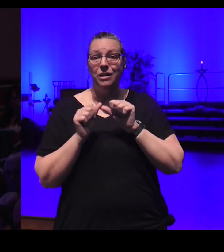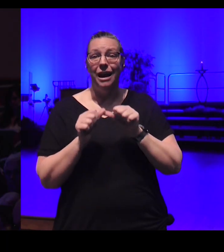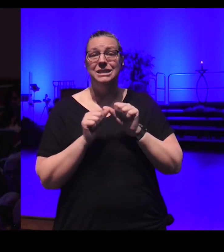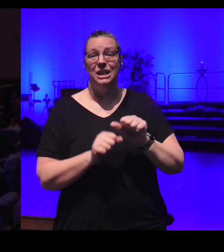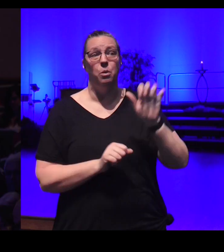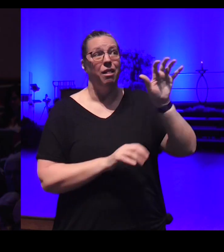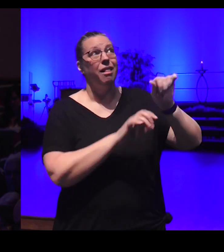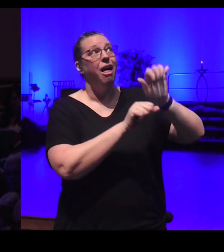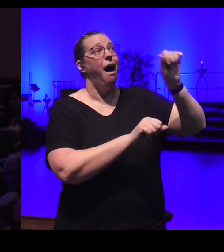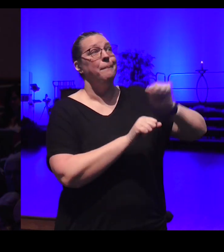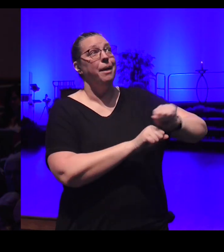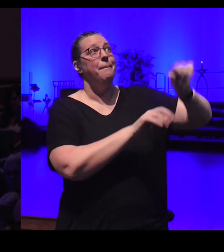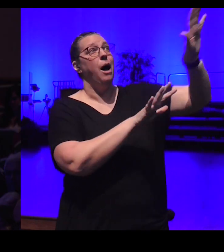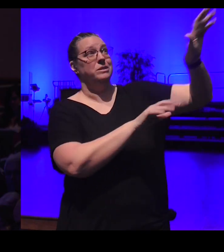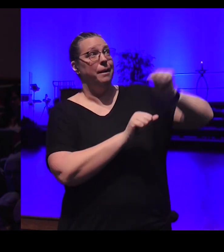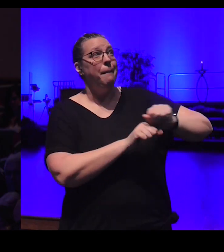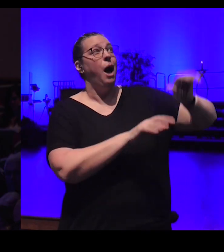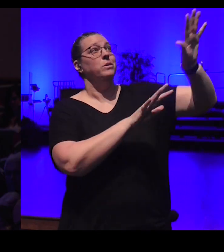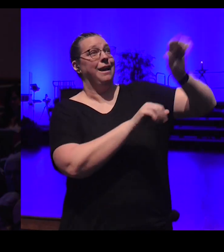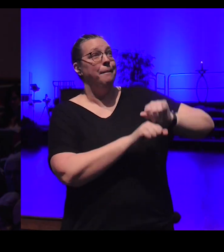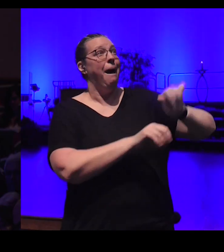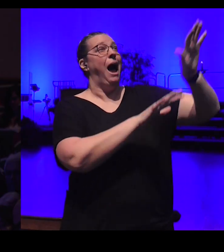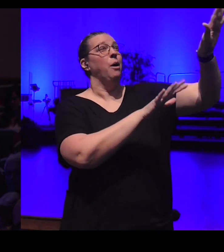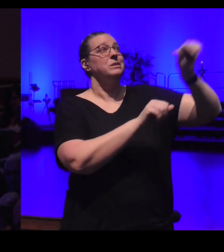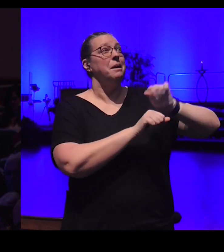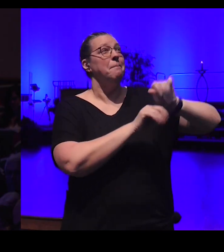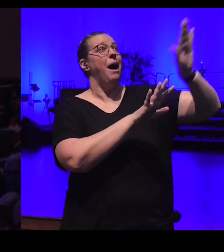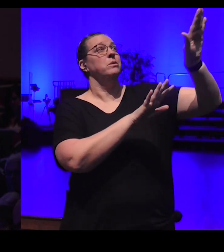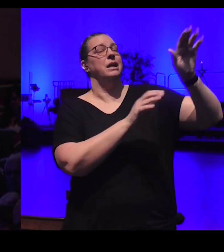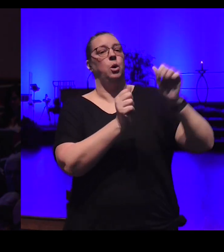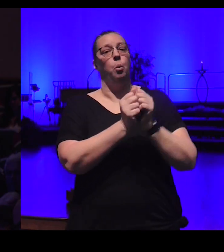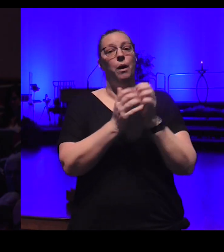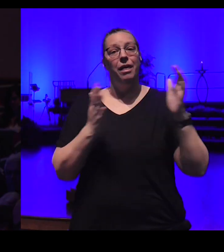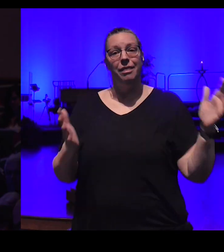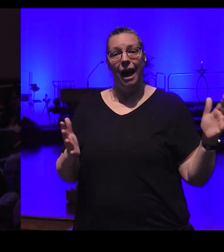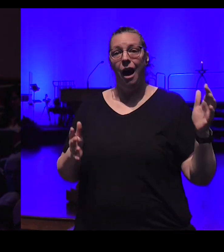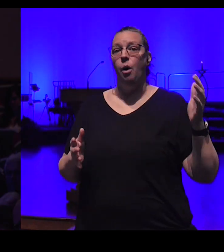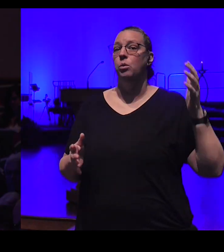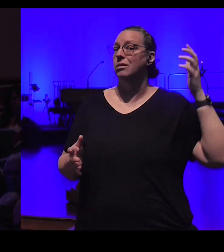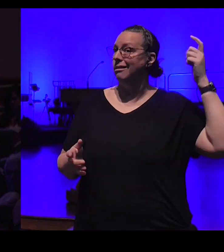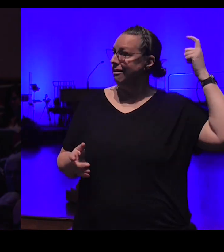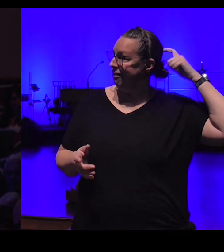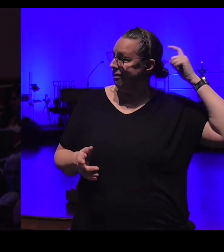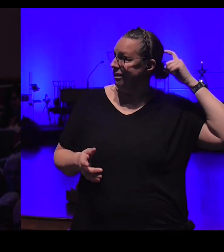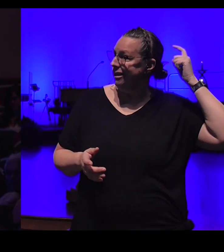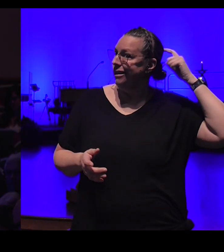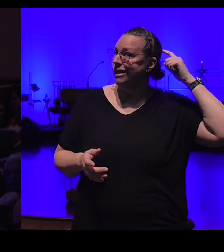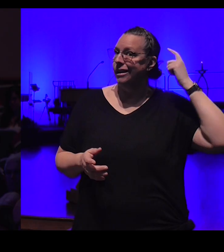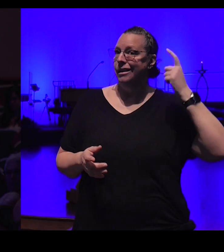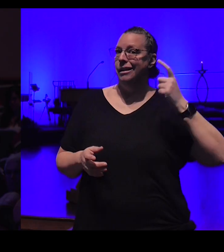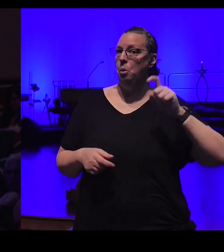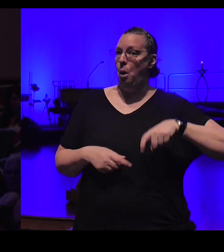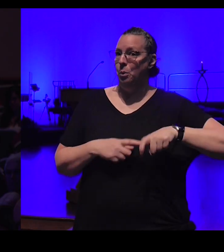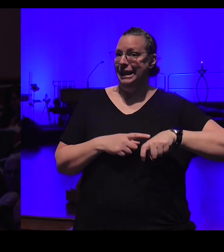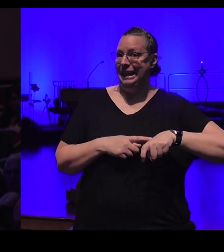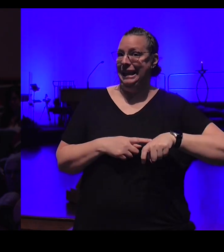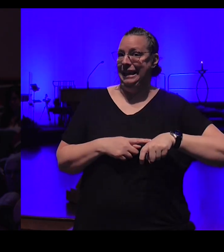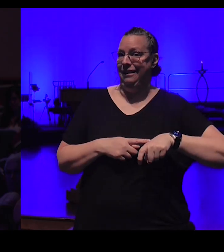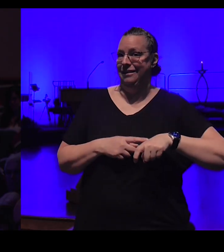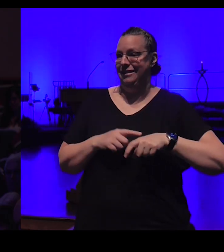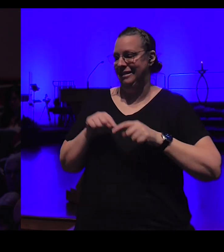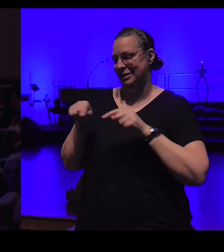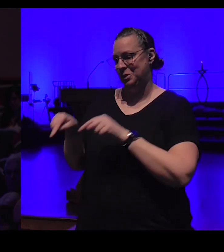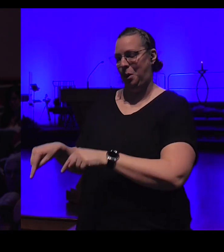mountain without holding those places of need along the way. He says we continually do